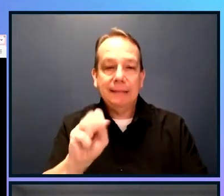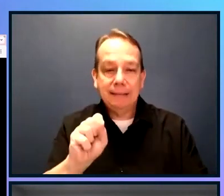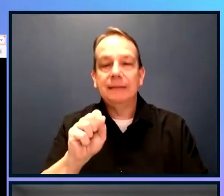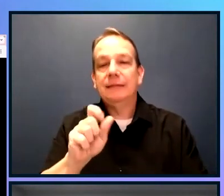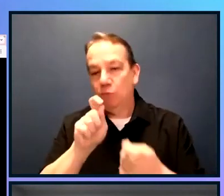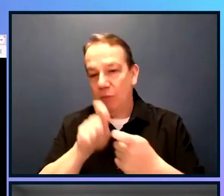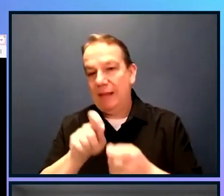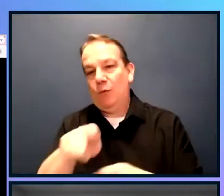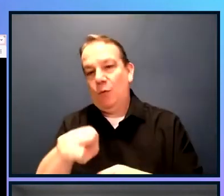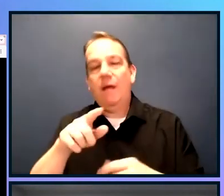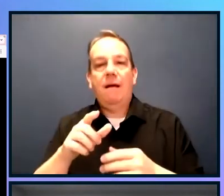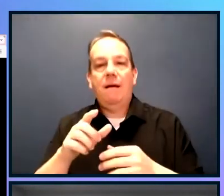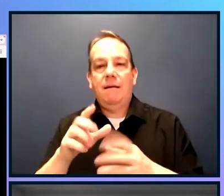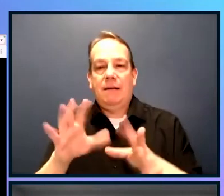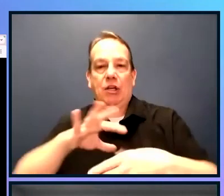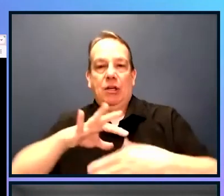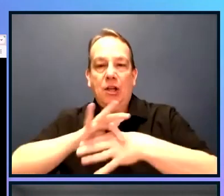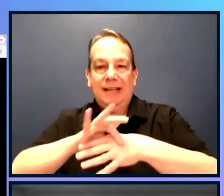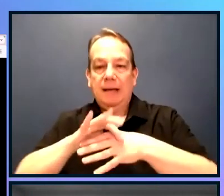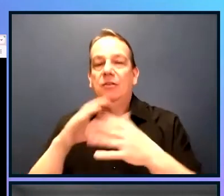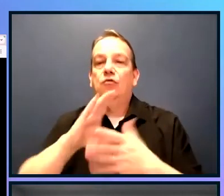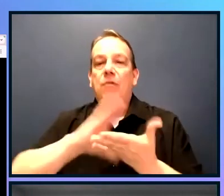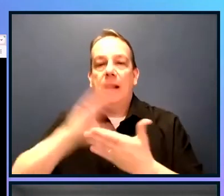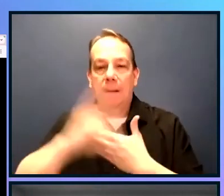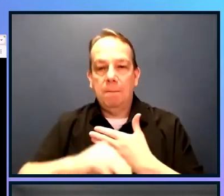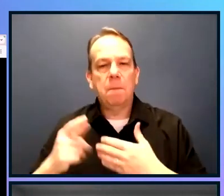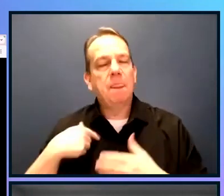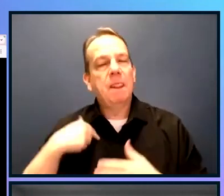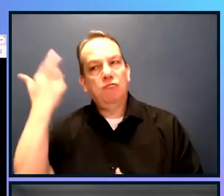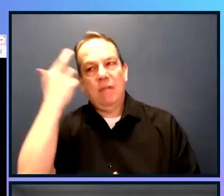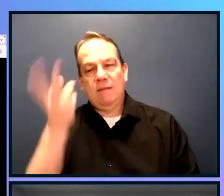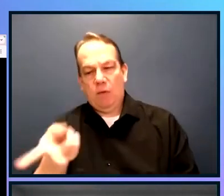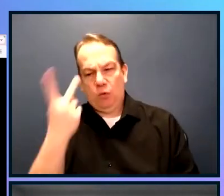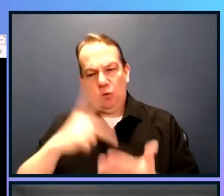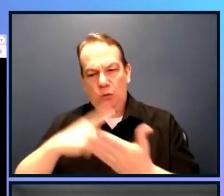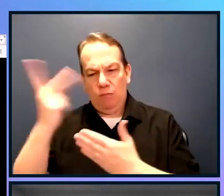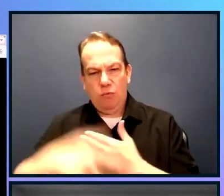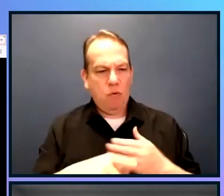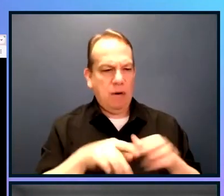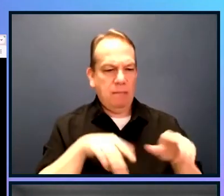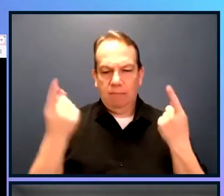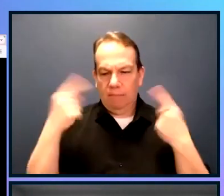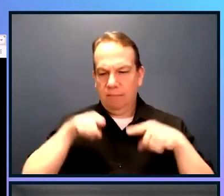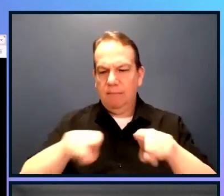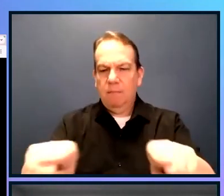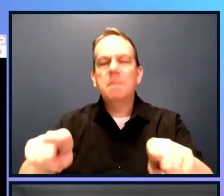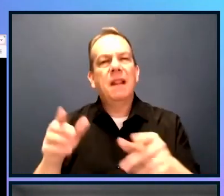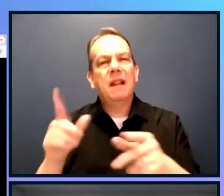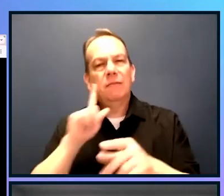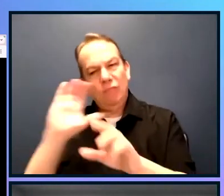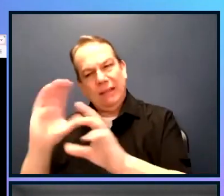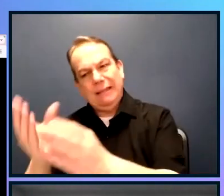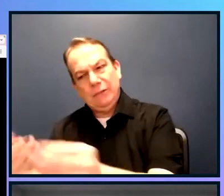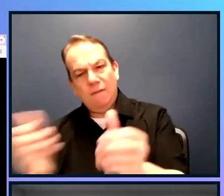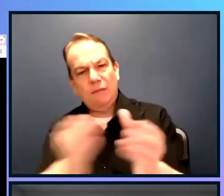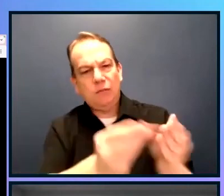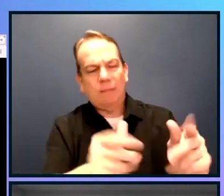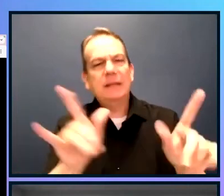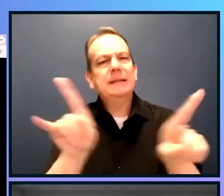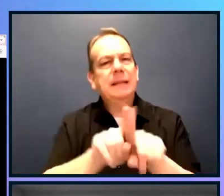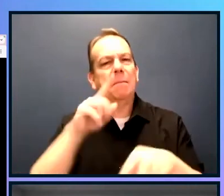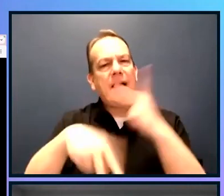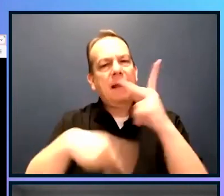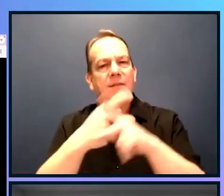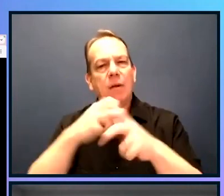curriculum. In that meeting, we realized we had two separate programs that were seeking to solve a lot of the same problems. One of those being